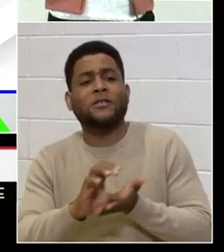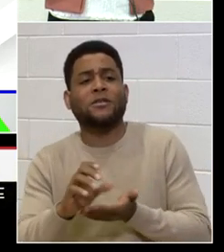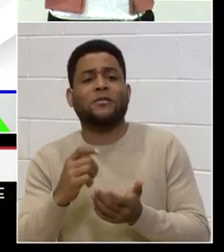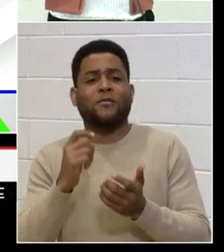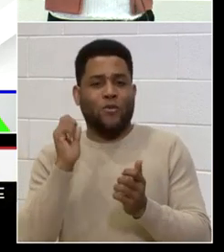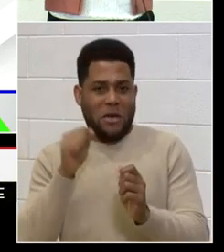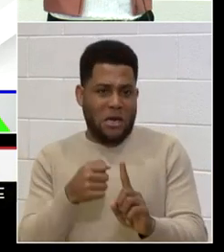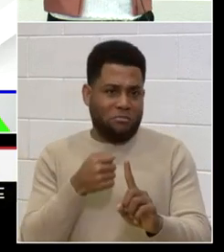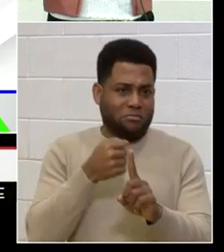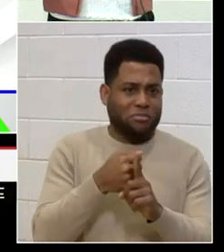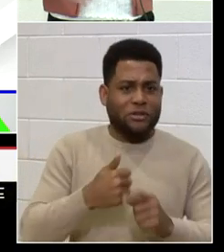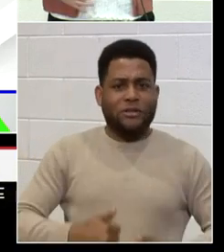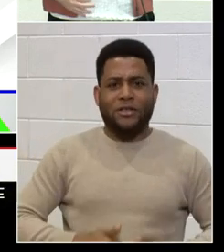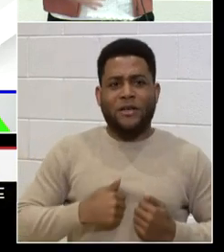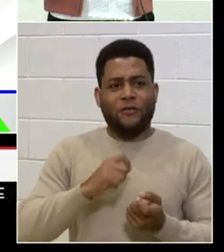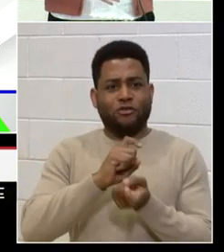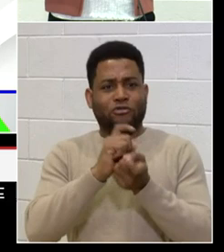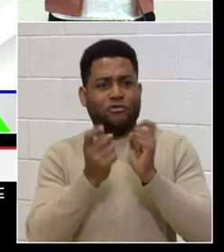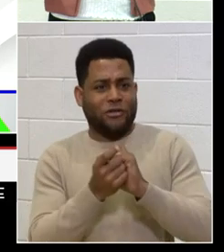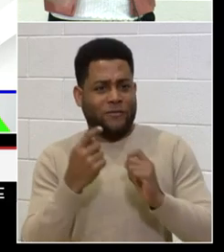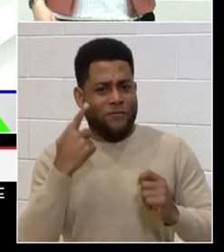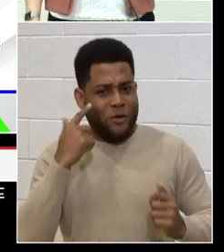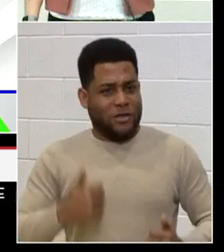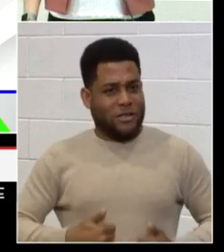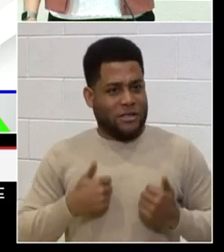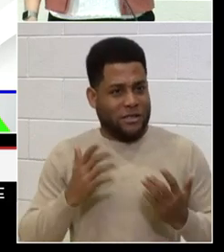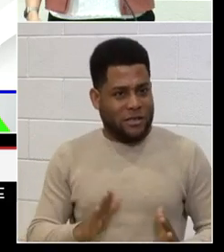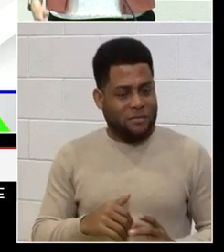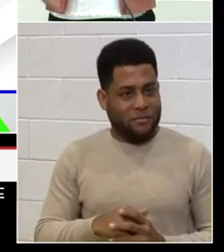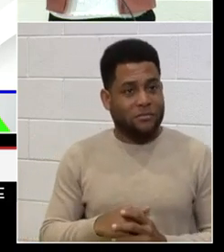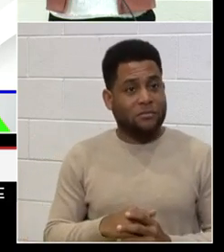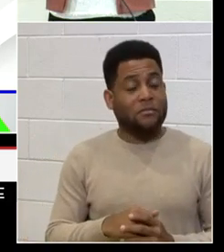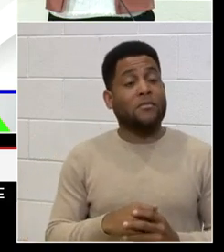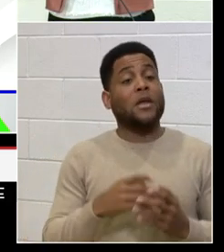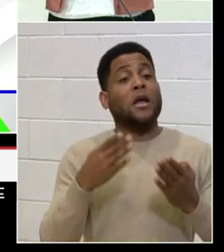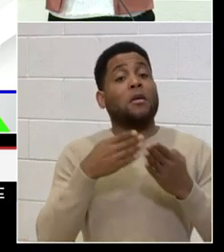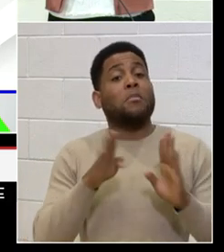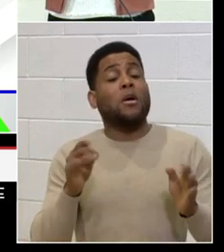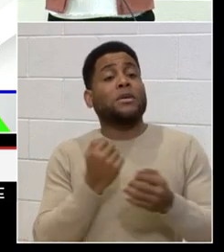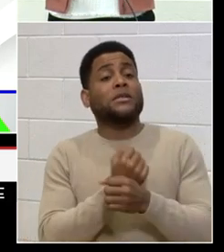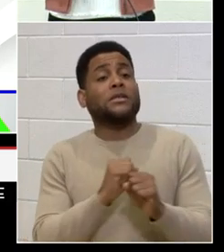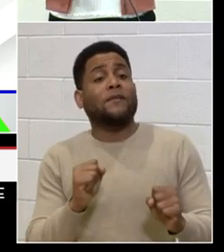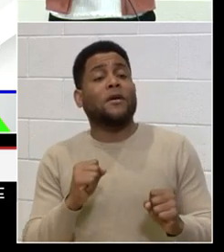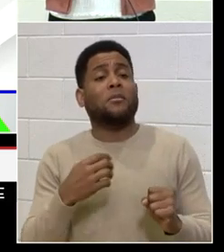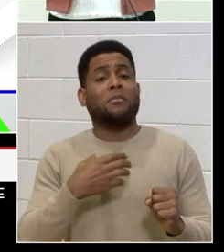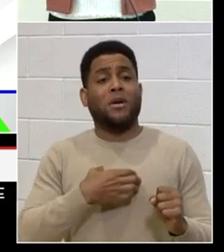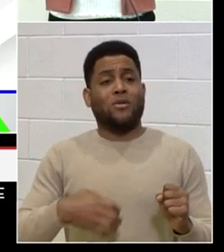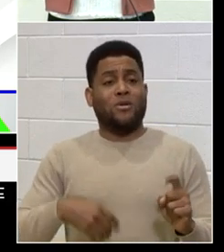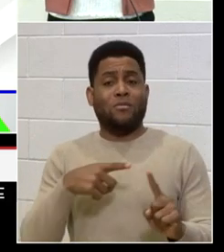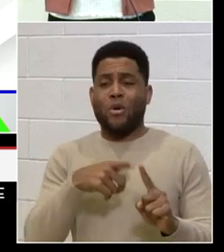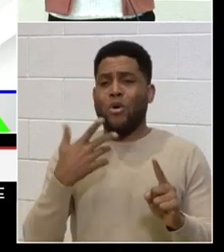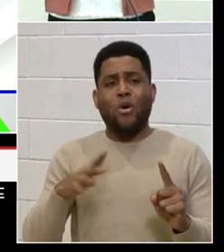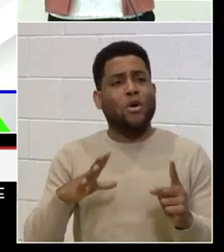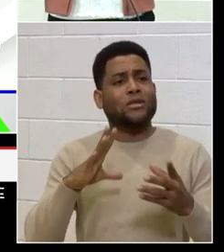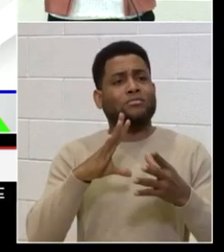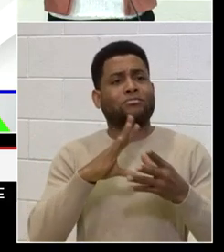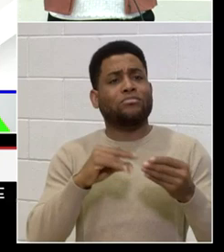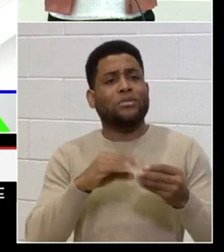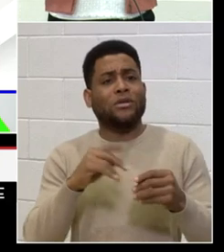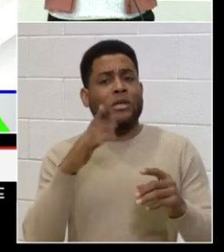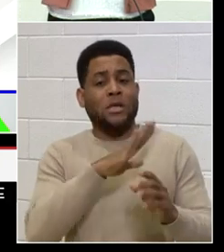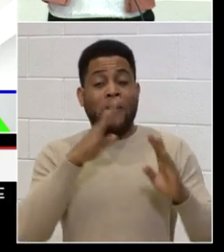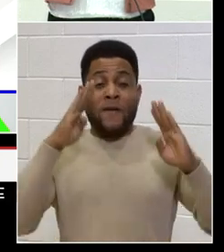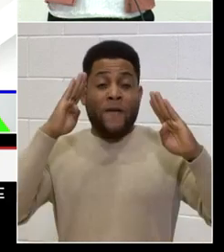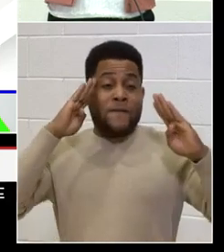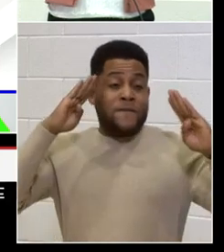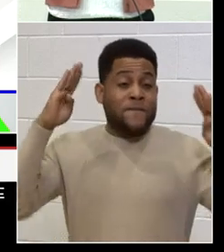residents. In the areas of public safety, you heard the mayor talk about how this is a big focus of ours, not only right now, but also going forward. So